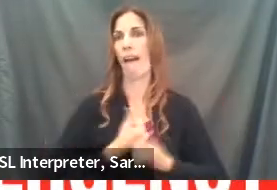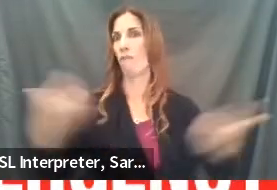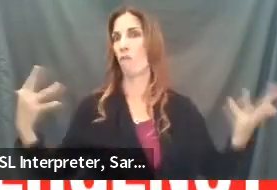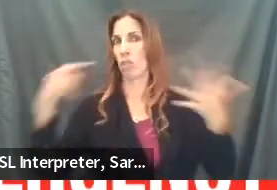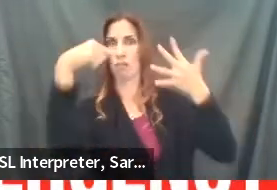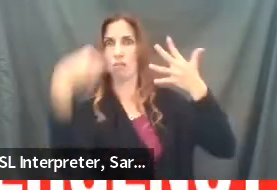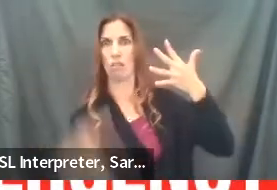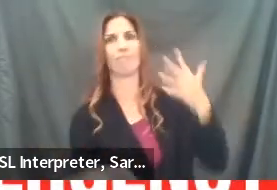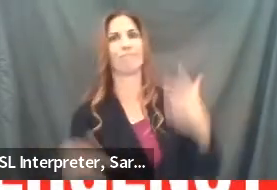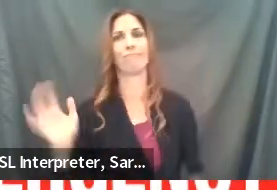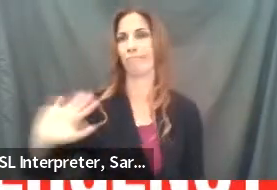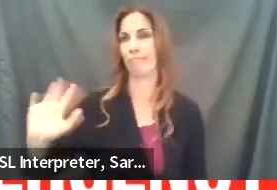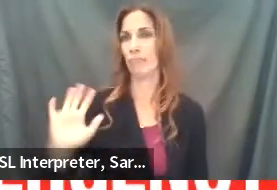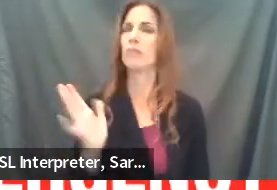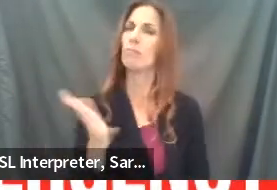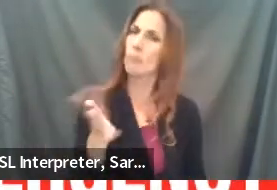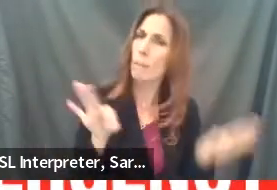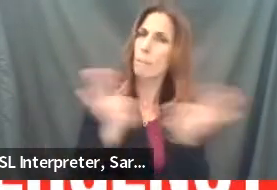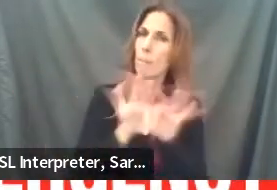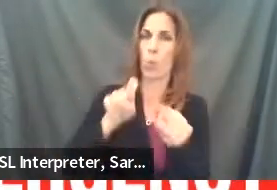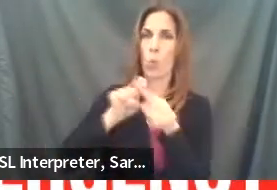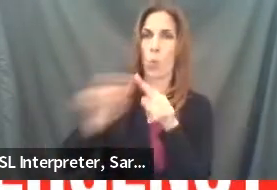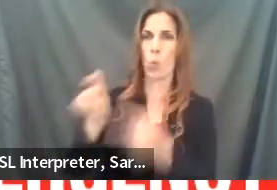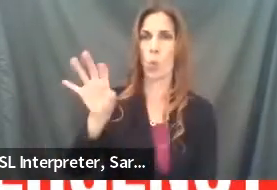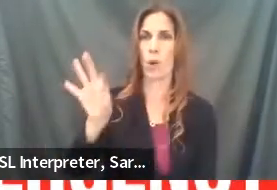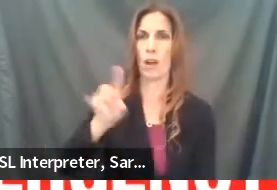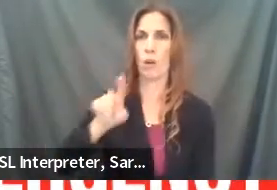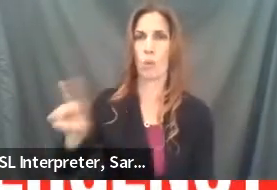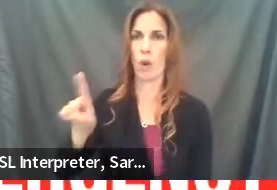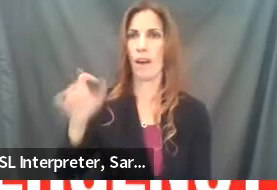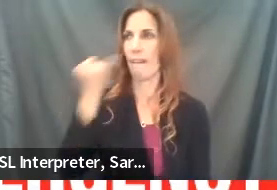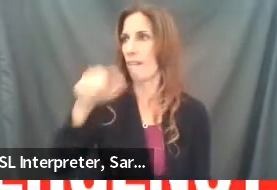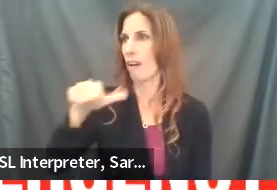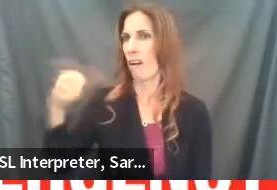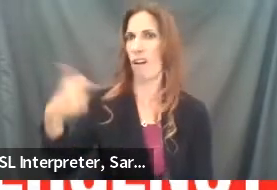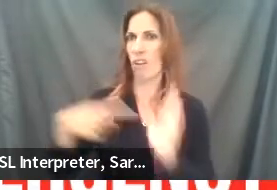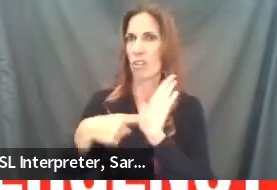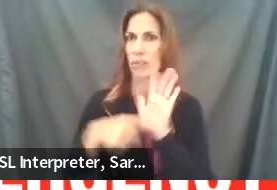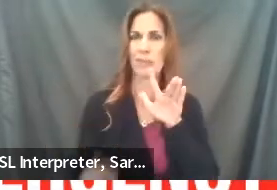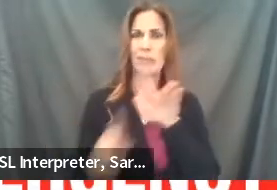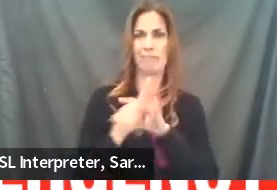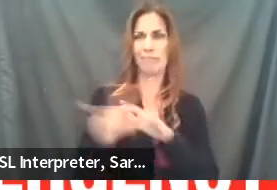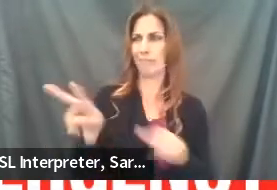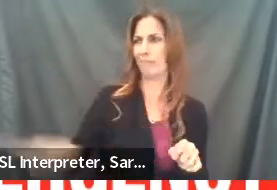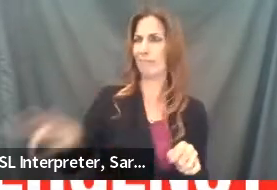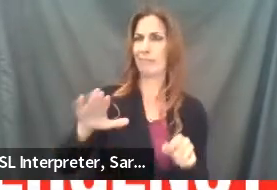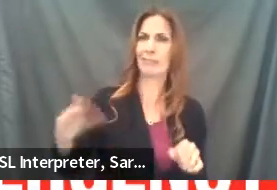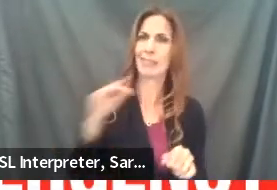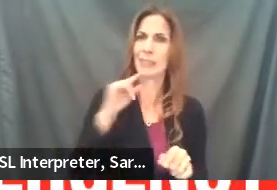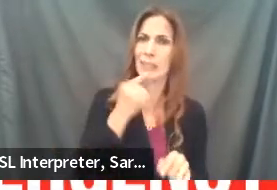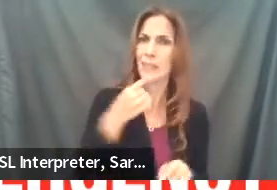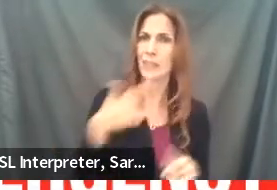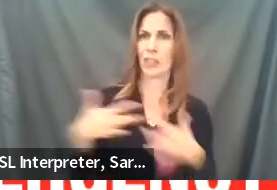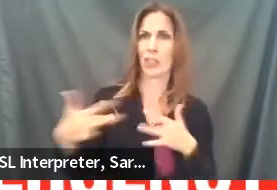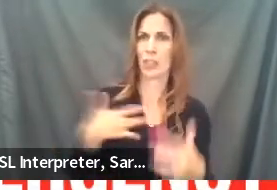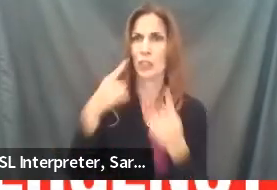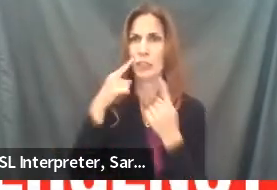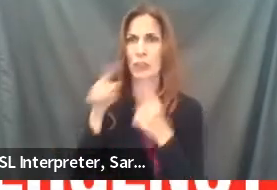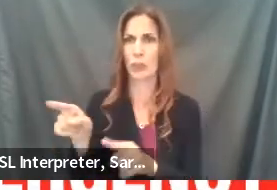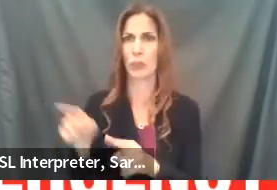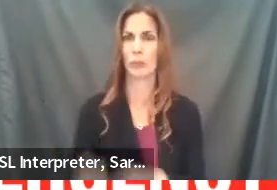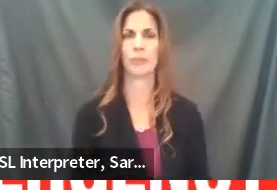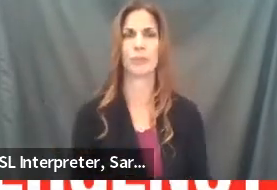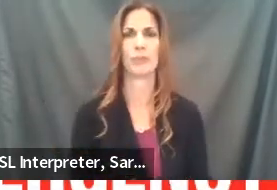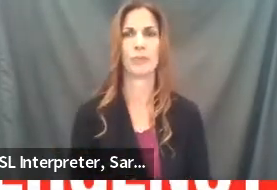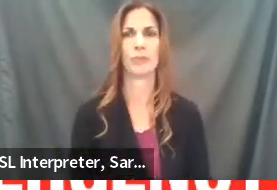And so please call 911 for any other symptoms that are severe or concerning to you.